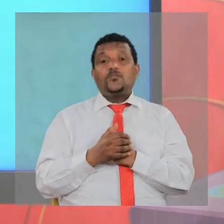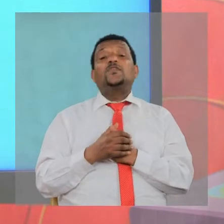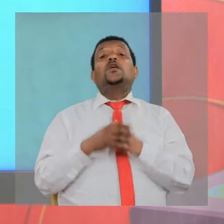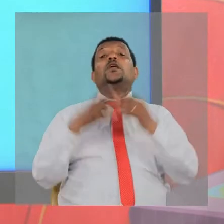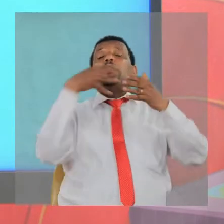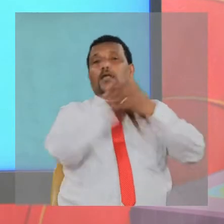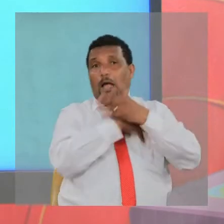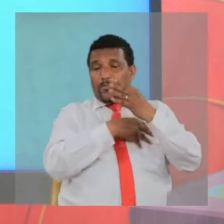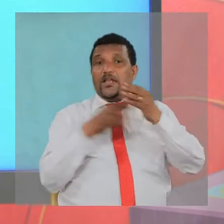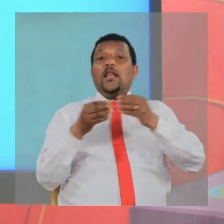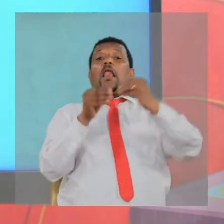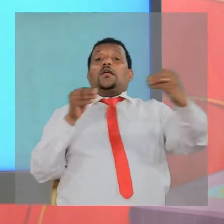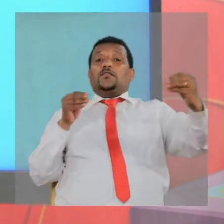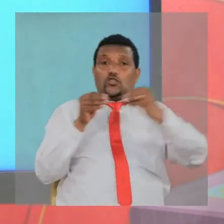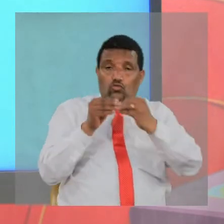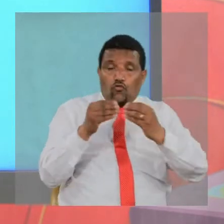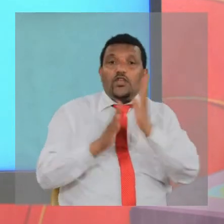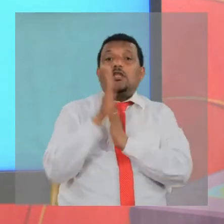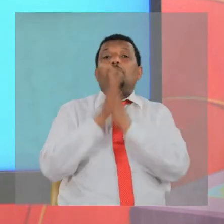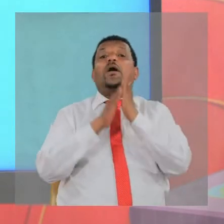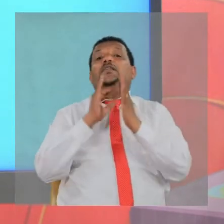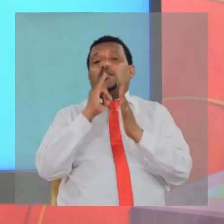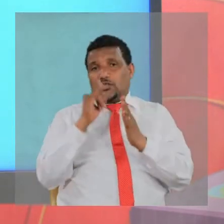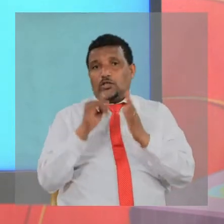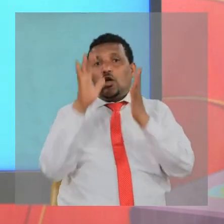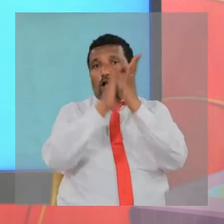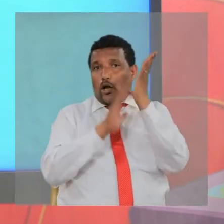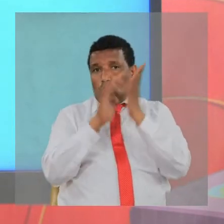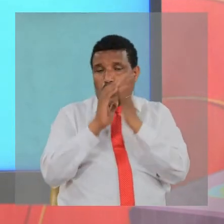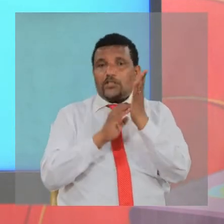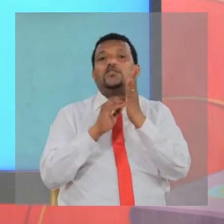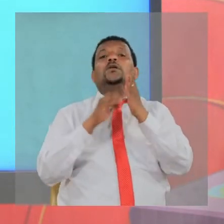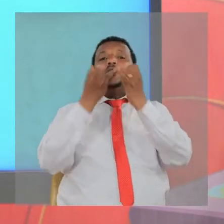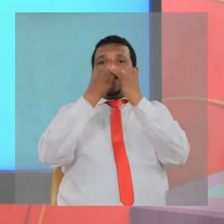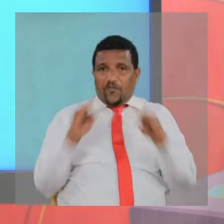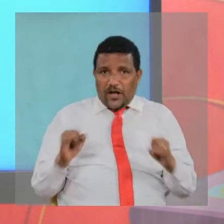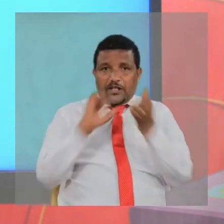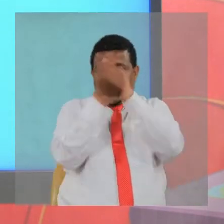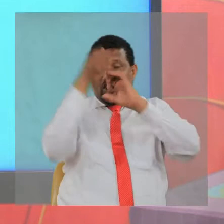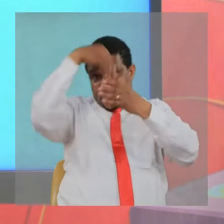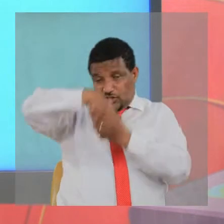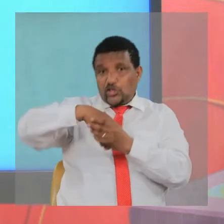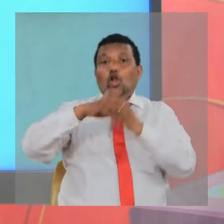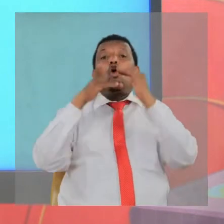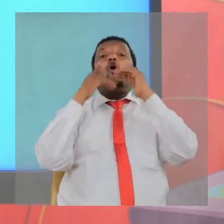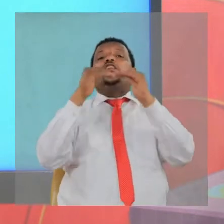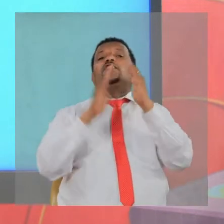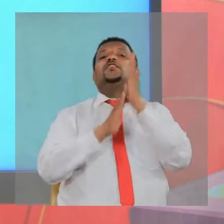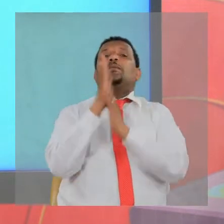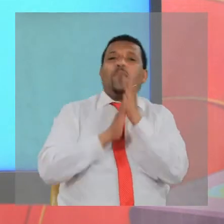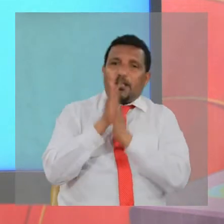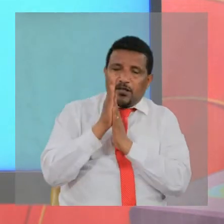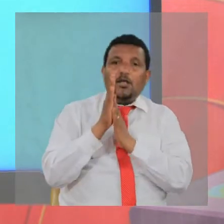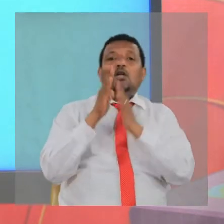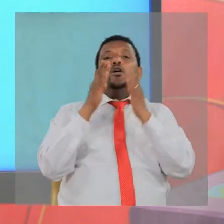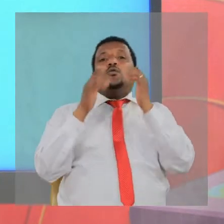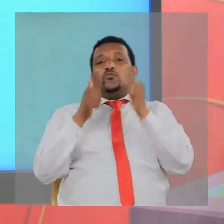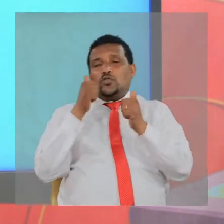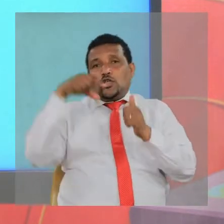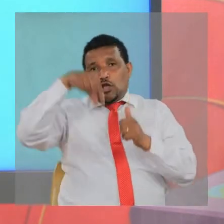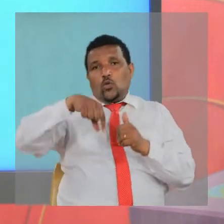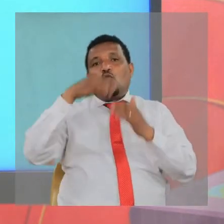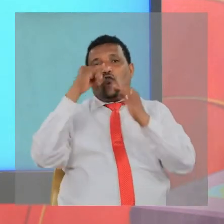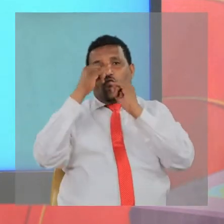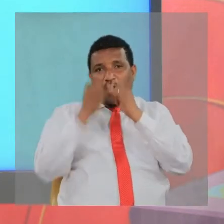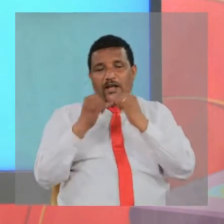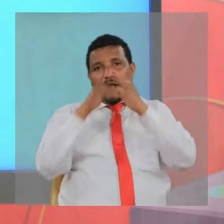the income elasticity of demand is calculated by dividing the change in quantity demanded, which is Q